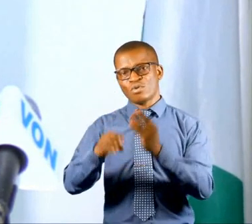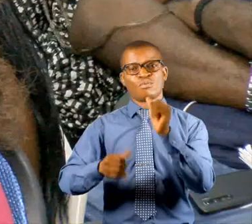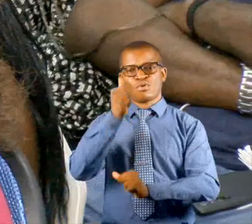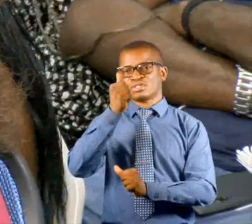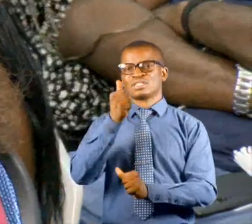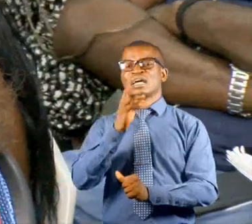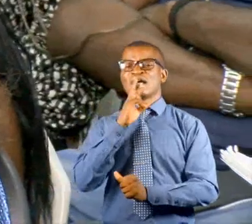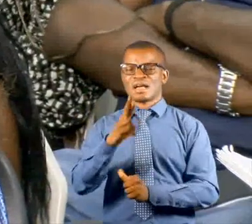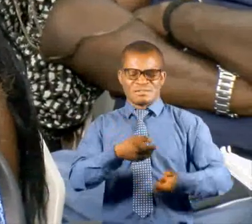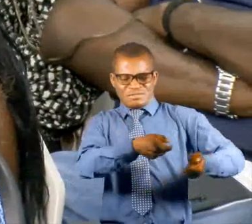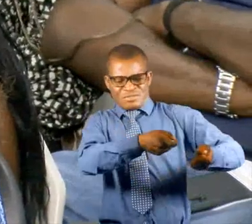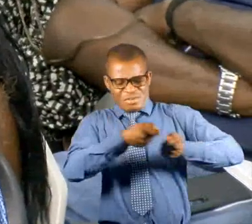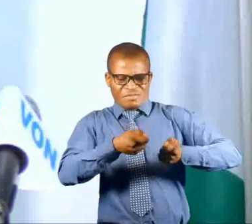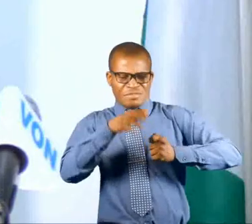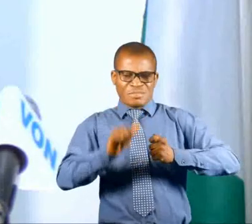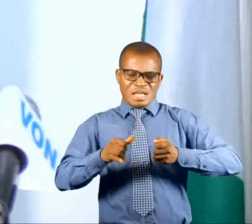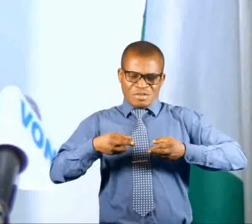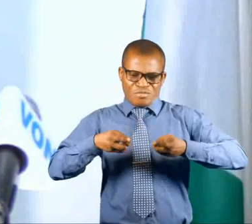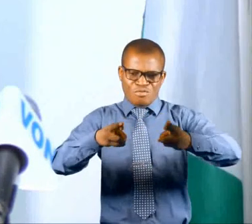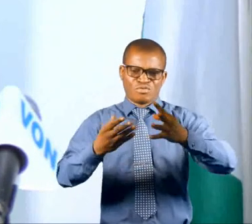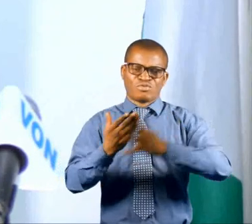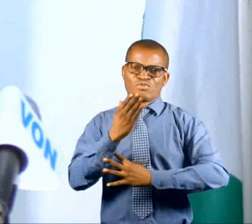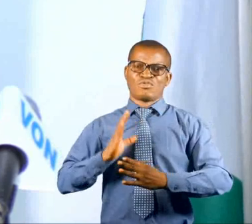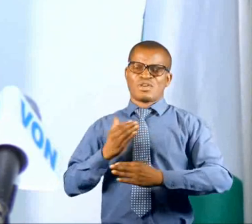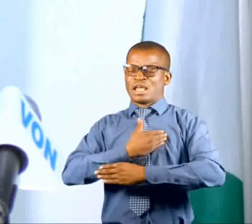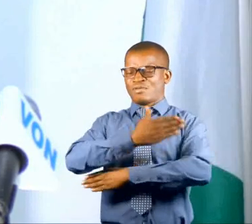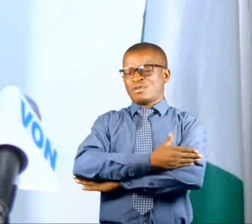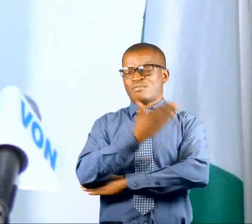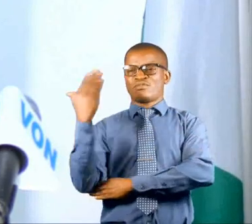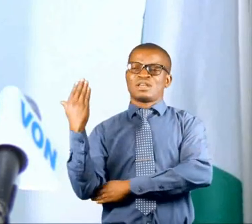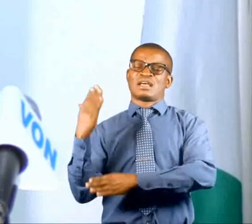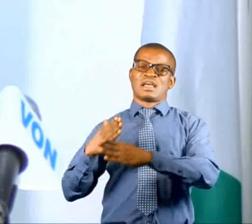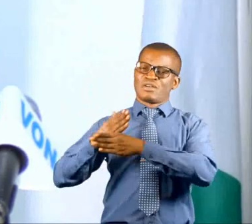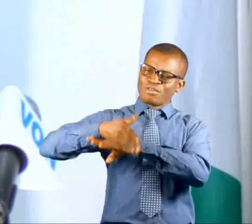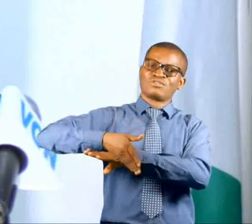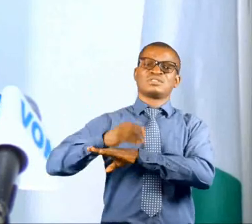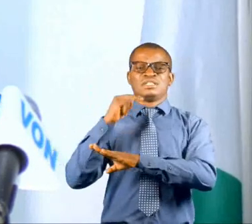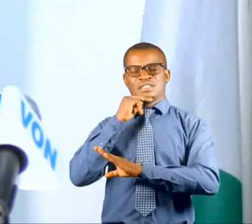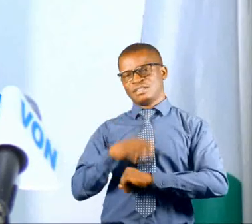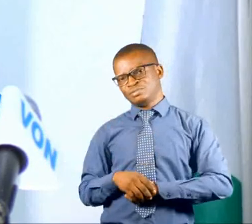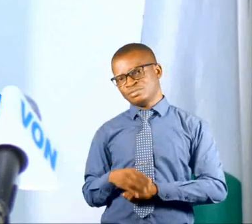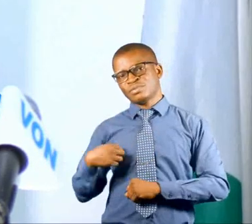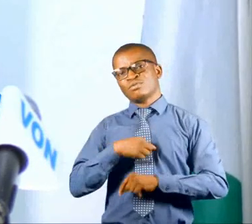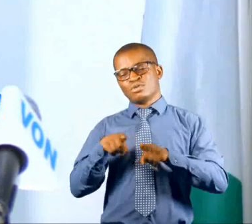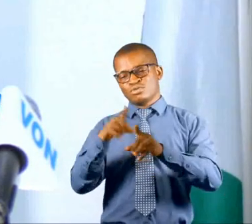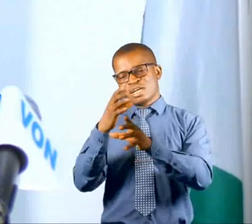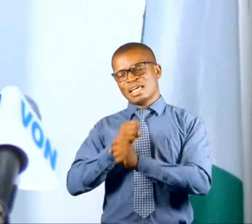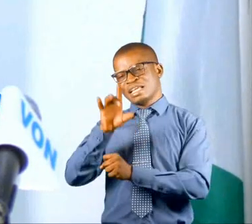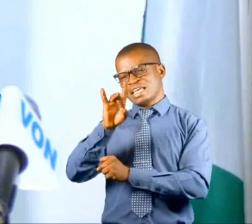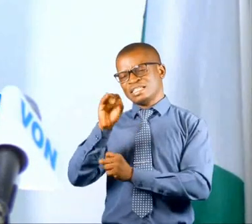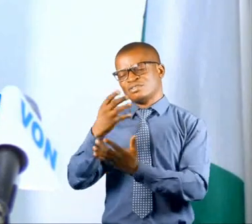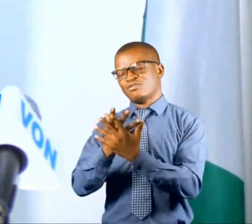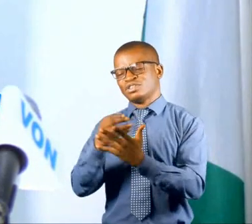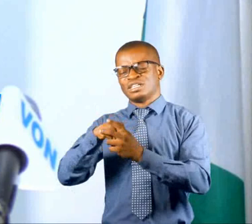1,484. Most of these victims are trafficked by road through our borders all across the country. We also secured